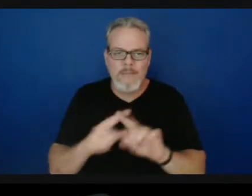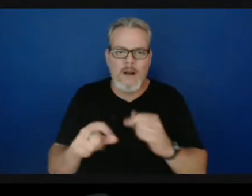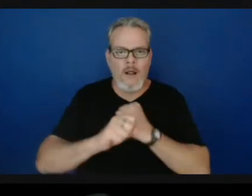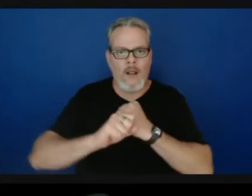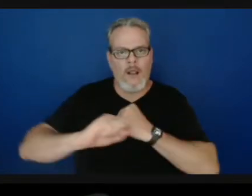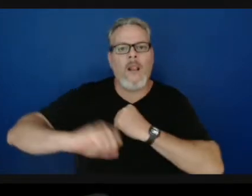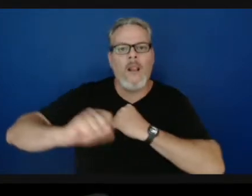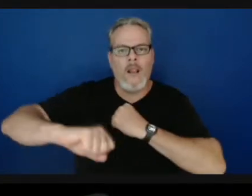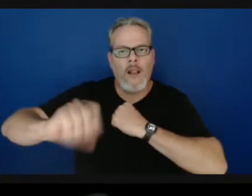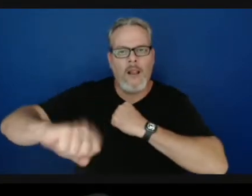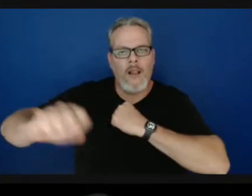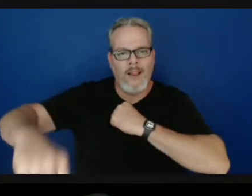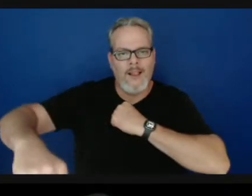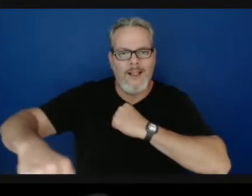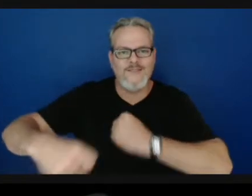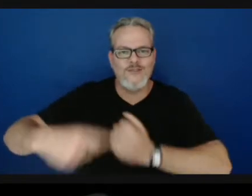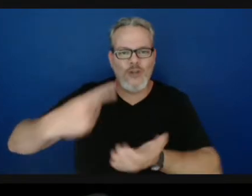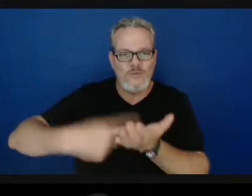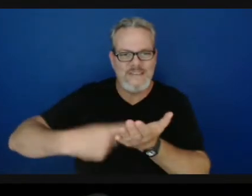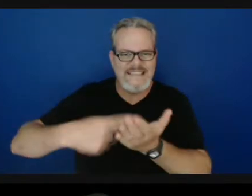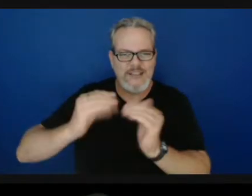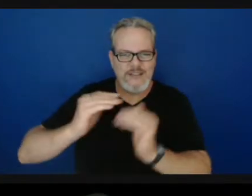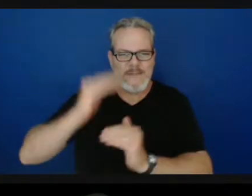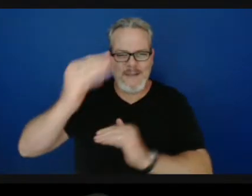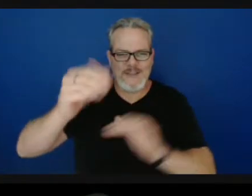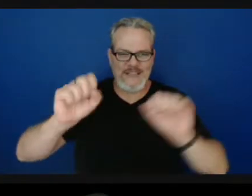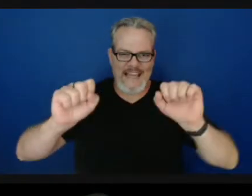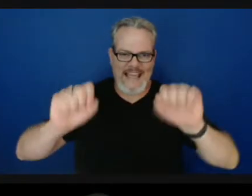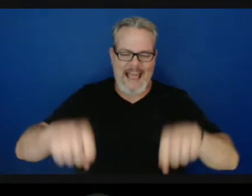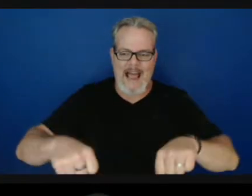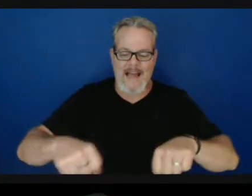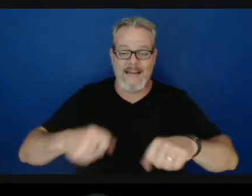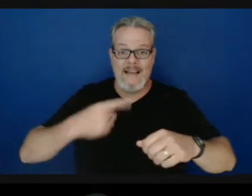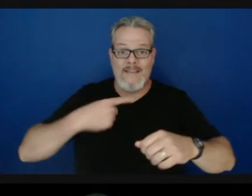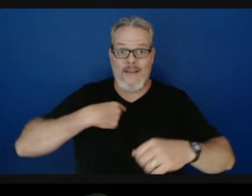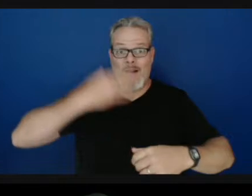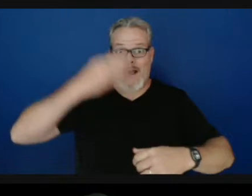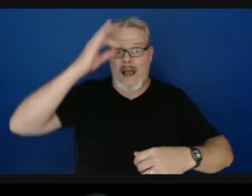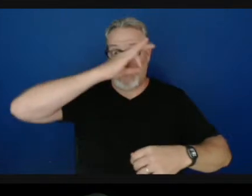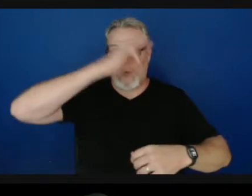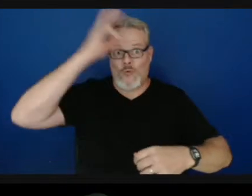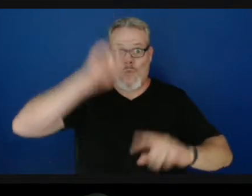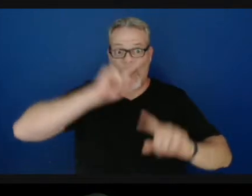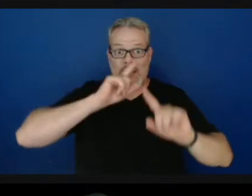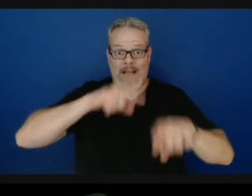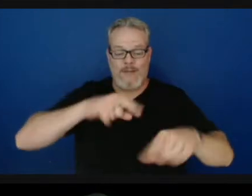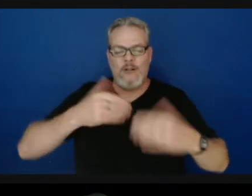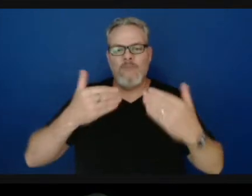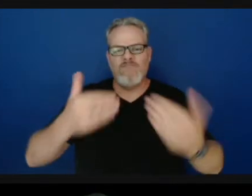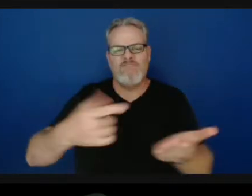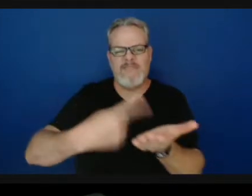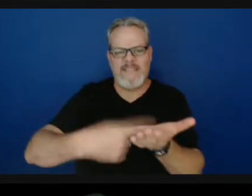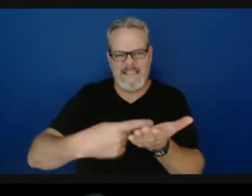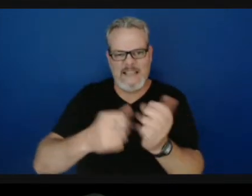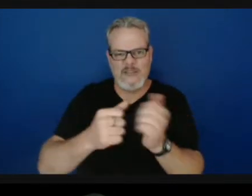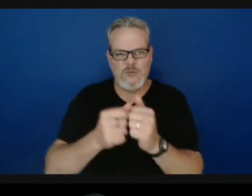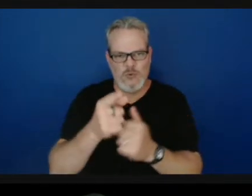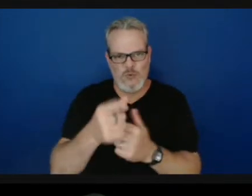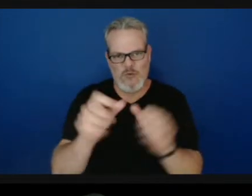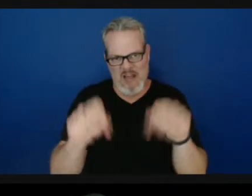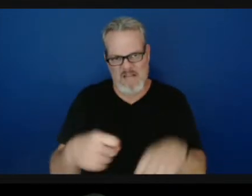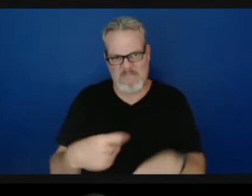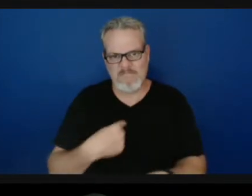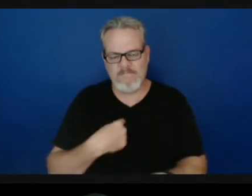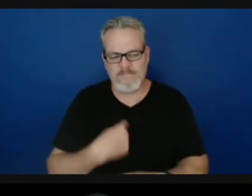to discuss as much as I can. Even if I don't know exactly the answer, we'll discuss what the issues actually are.